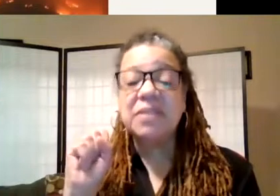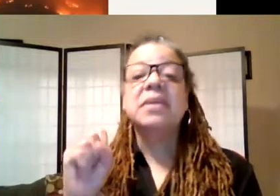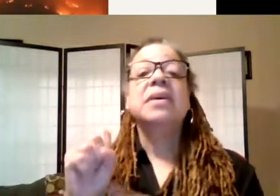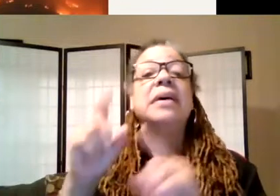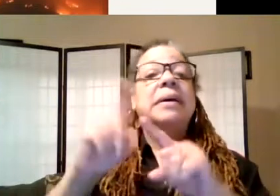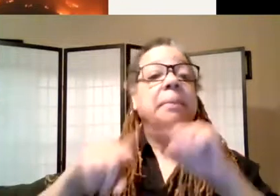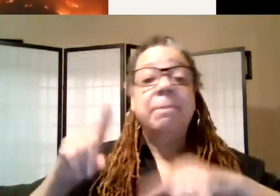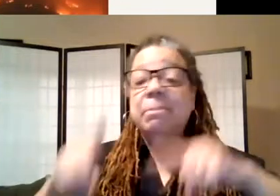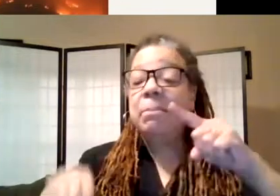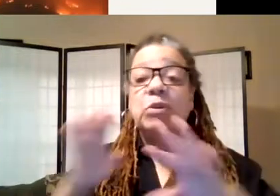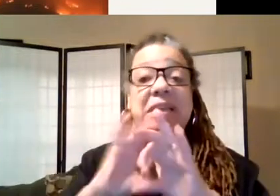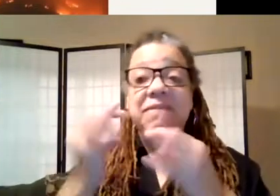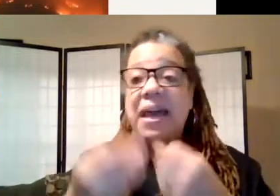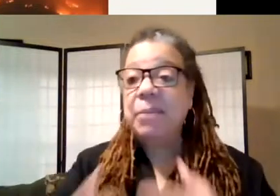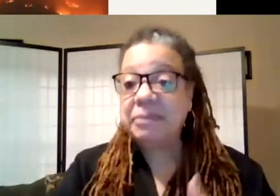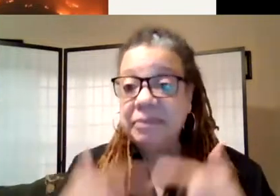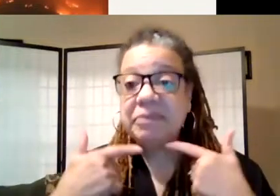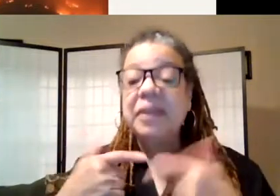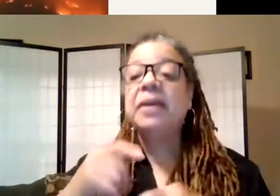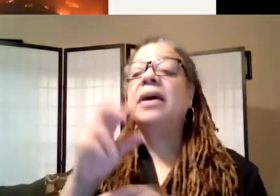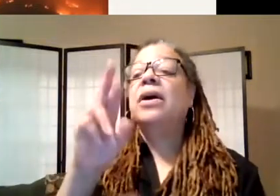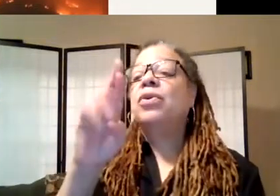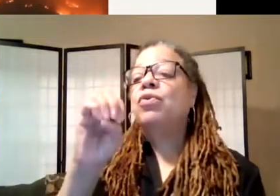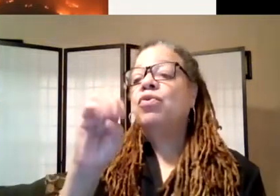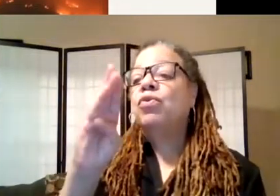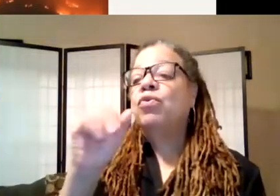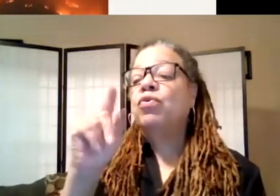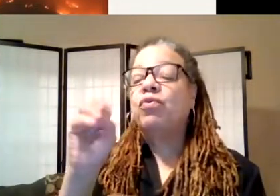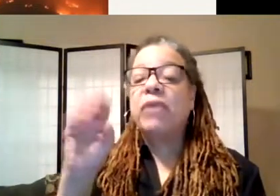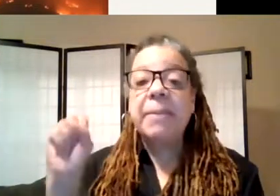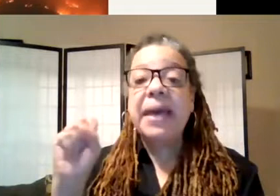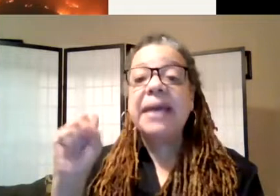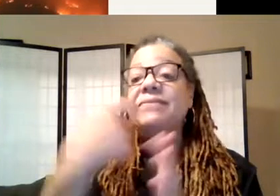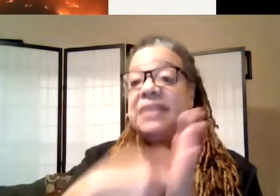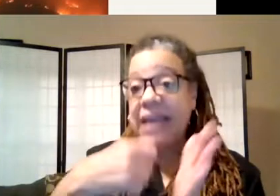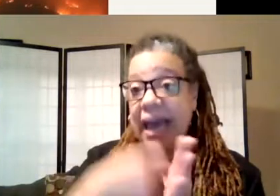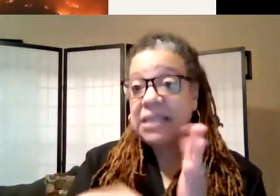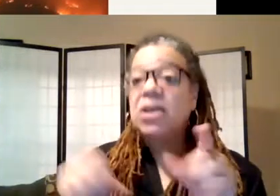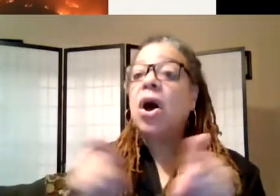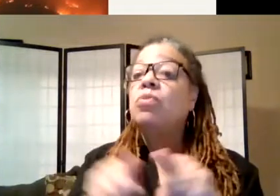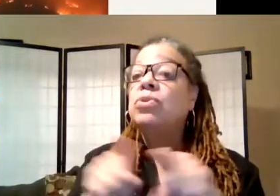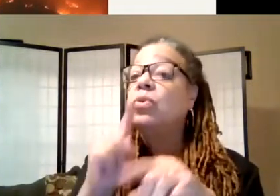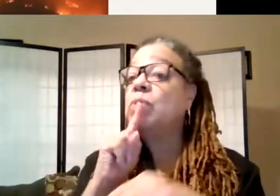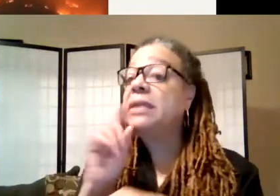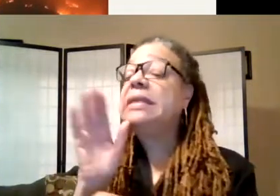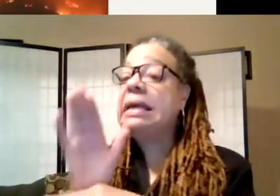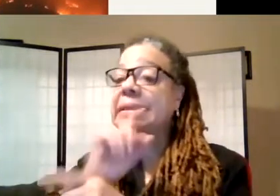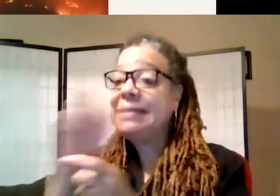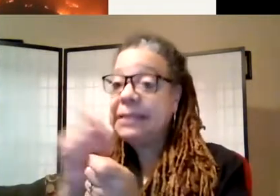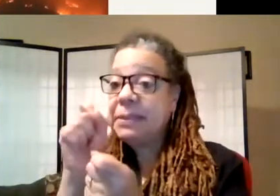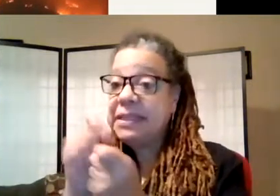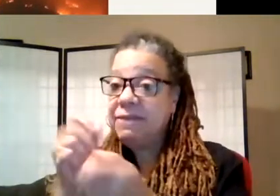dwellings, rebates and subsidies and tax rebates to afford zero-emission vehicles, and also dedicated revenue to really combat